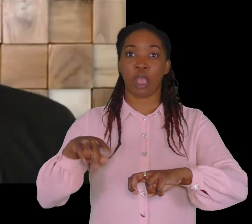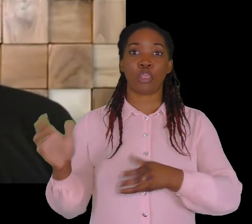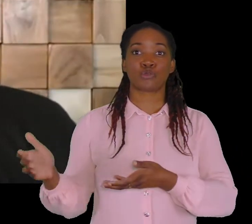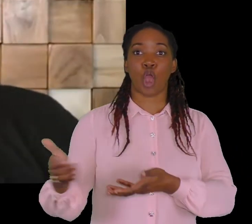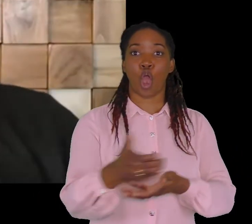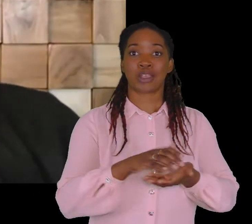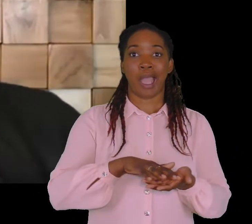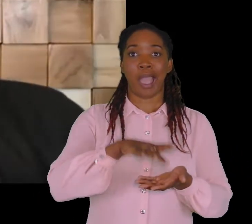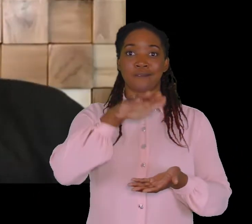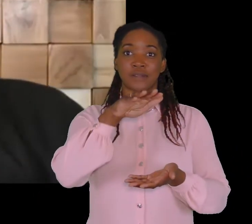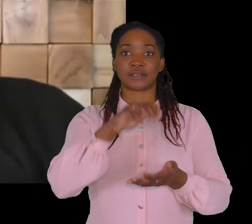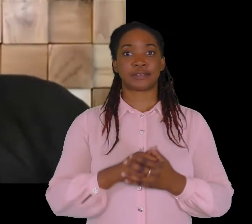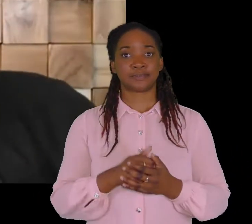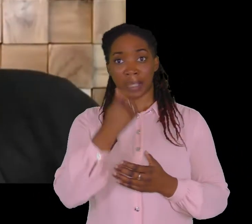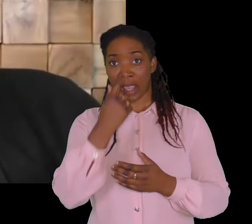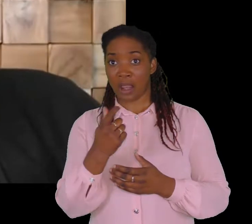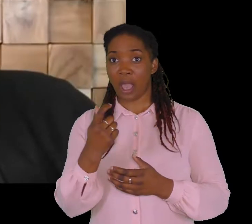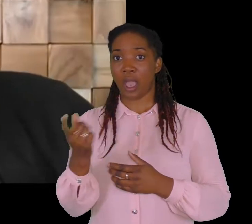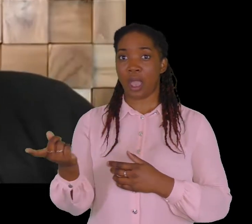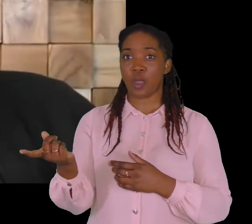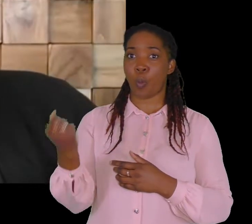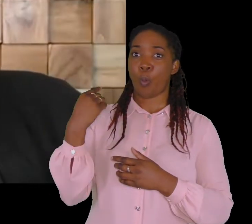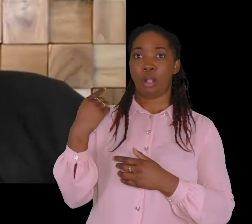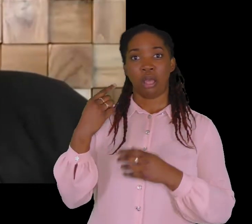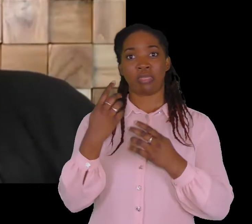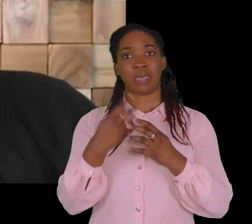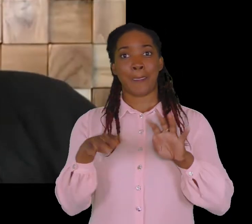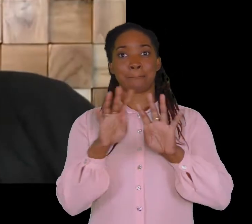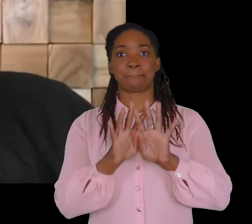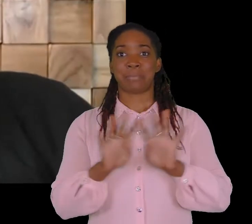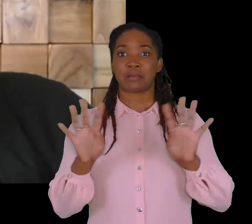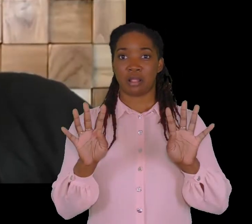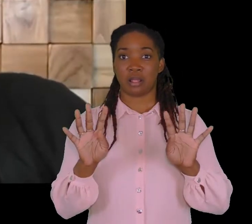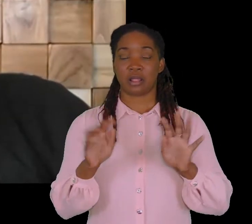wonderful panelists to come back into the conversation